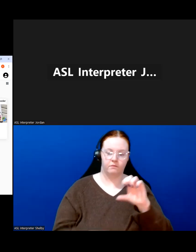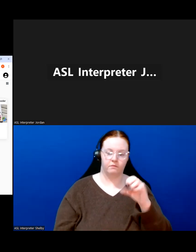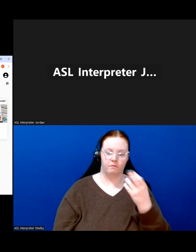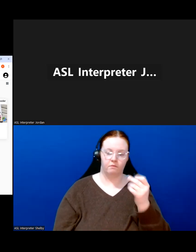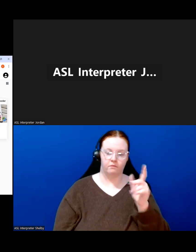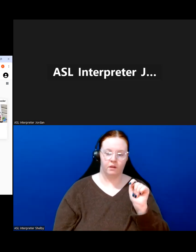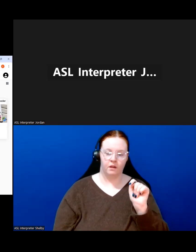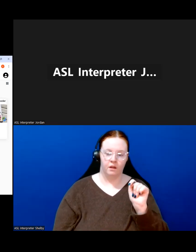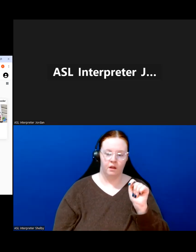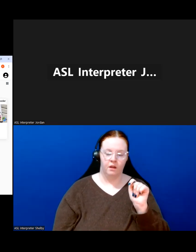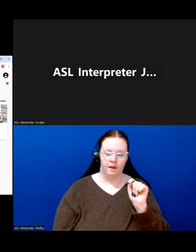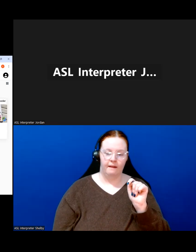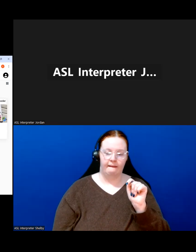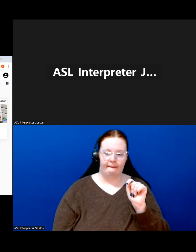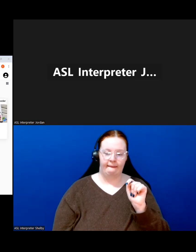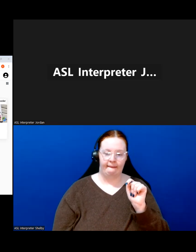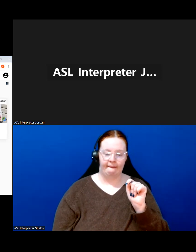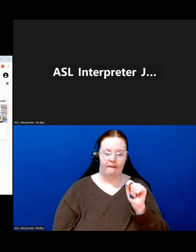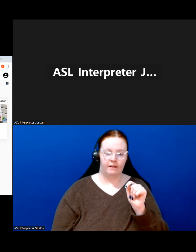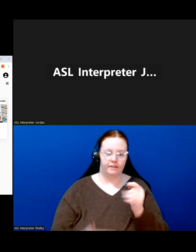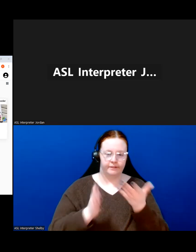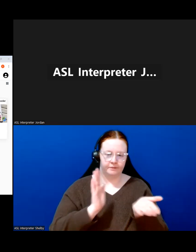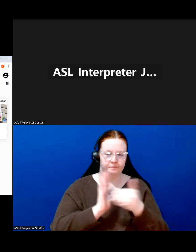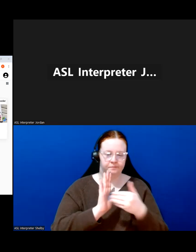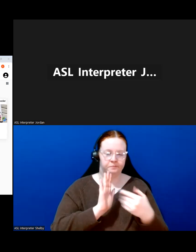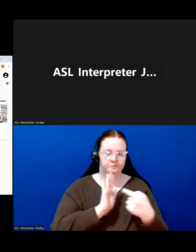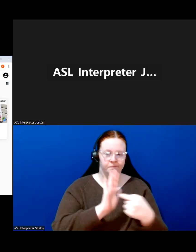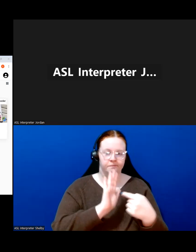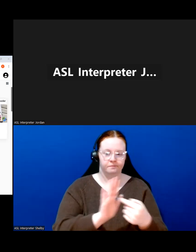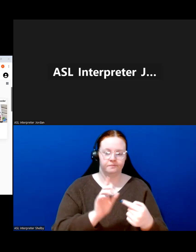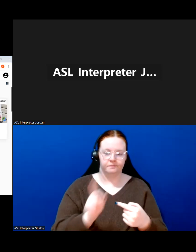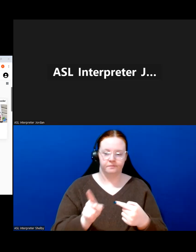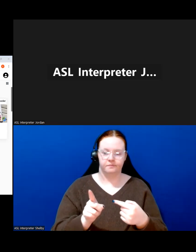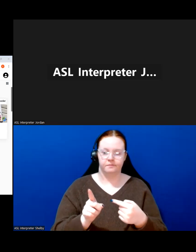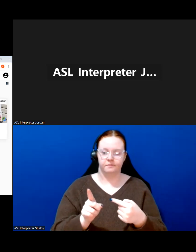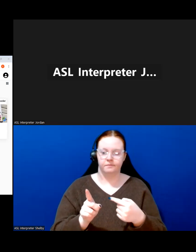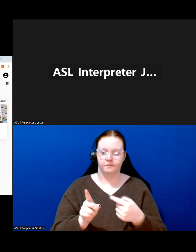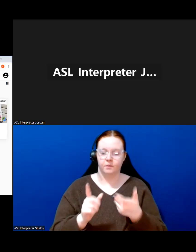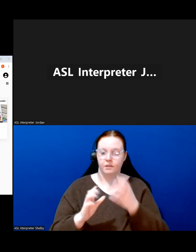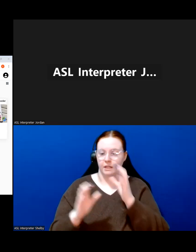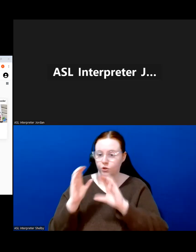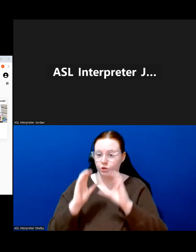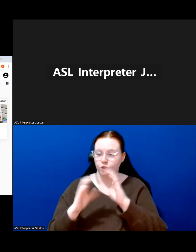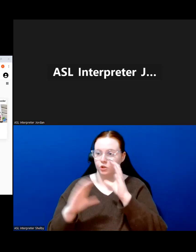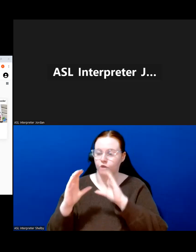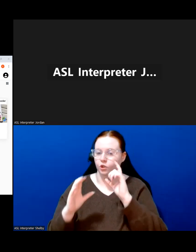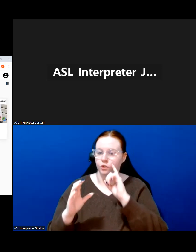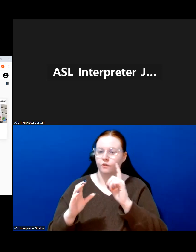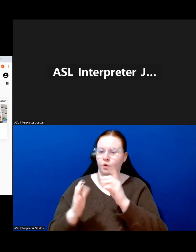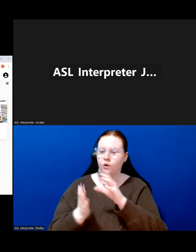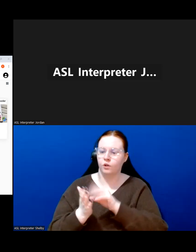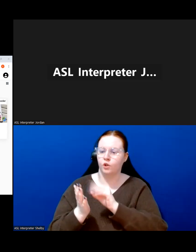opportunity for you to do another just demonstration. Yeah. It was, I searched to learn Spanish. It seemed to only give me audio